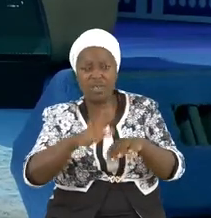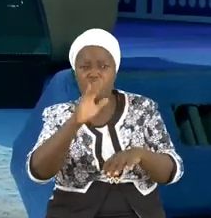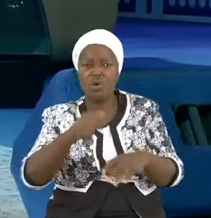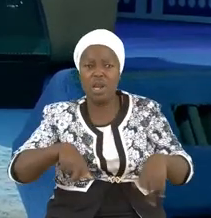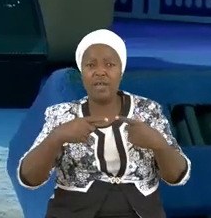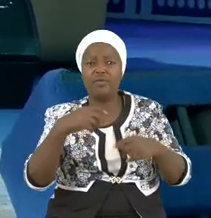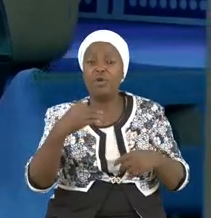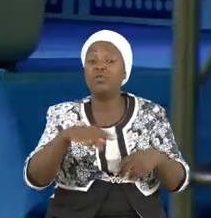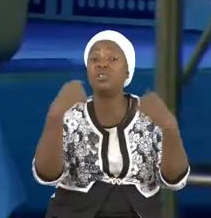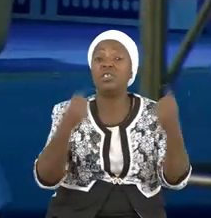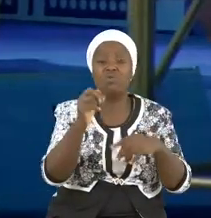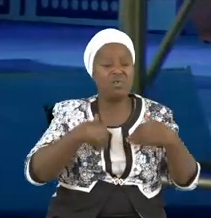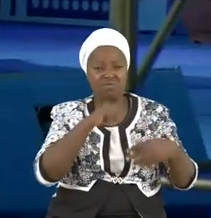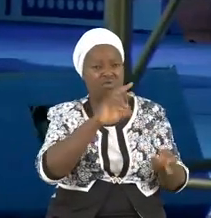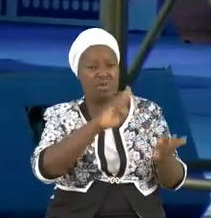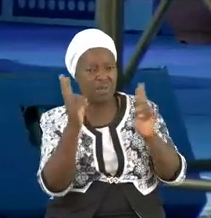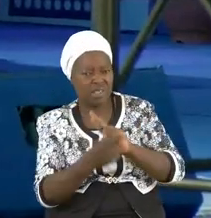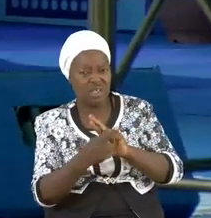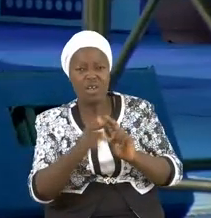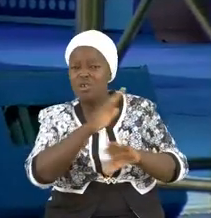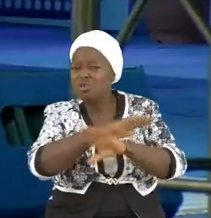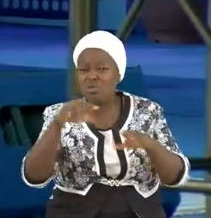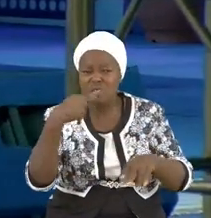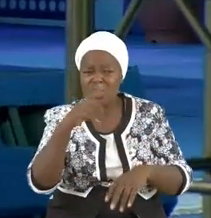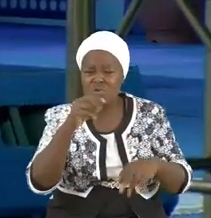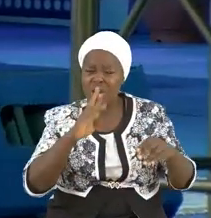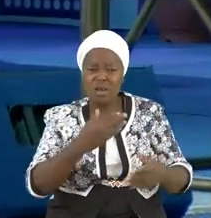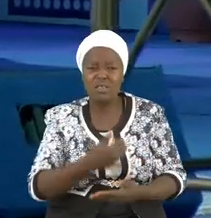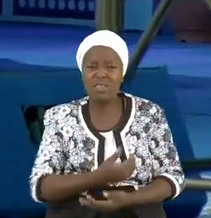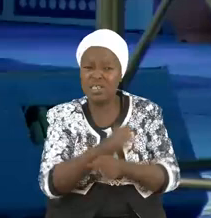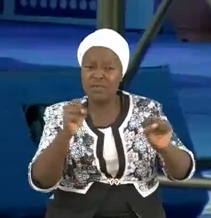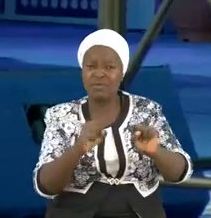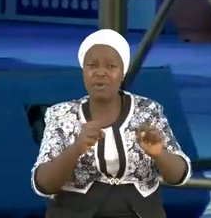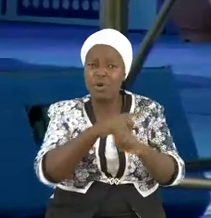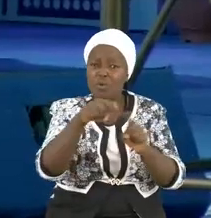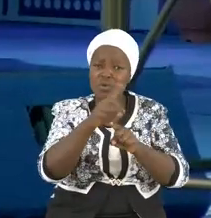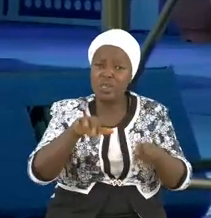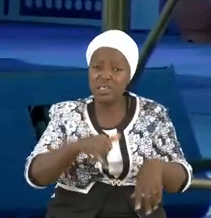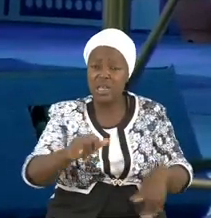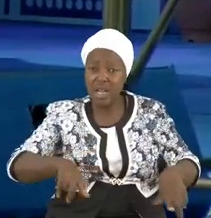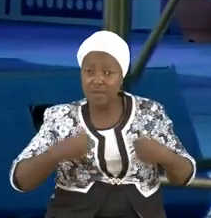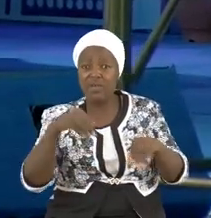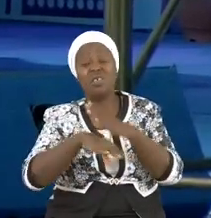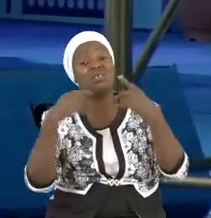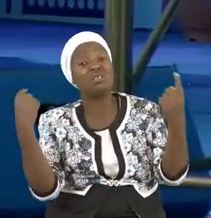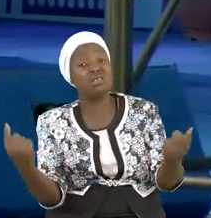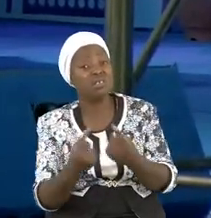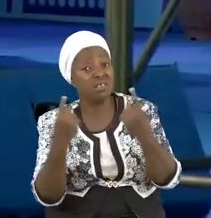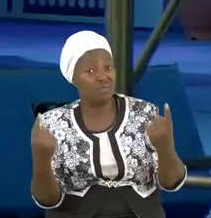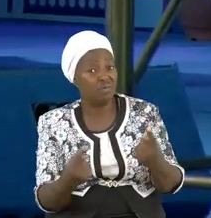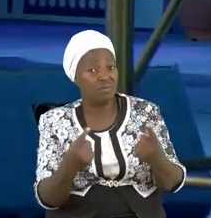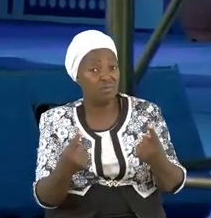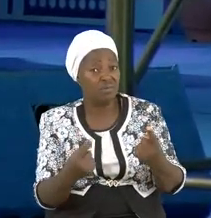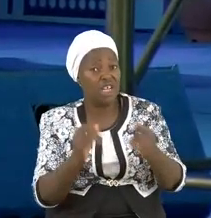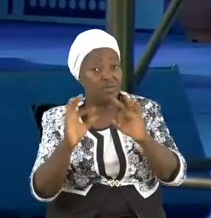not repented, don't say you are saved when you're still living in sin. If you have not come to the